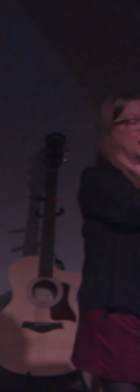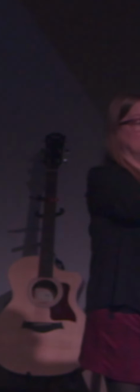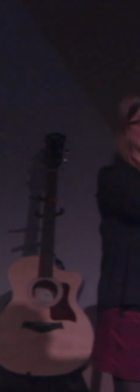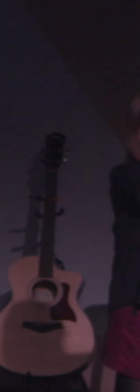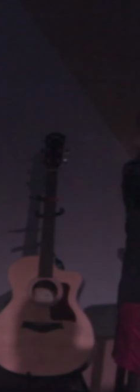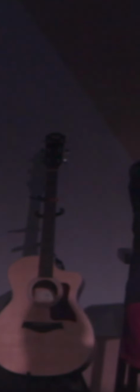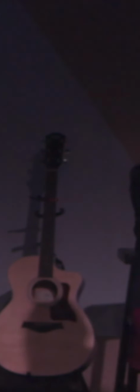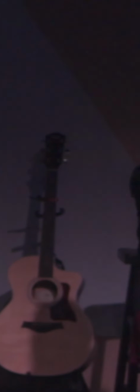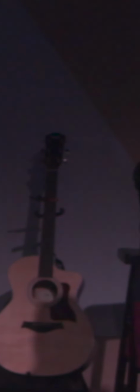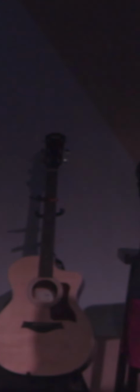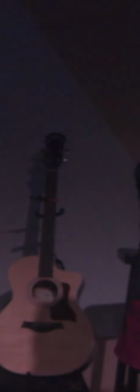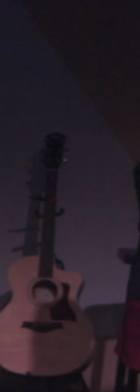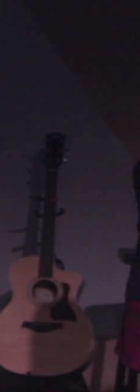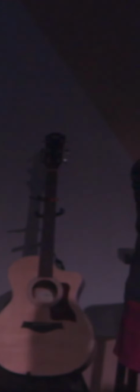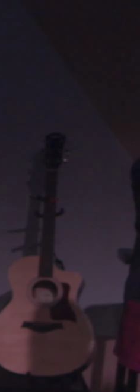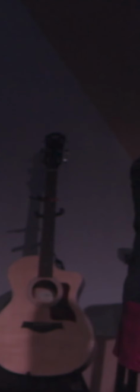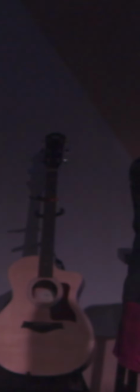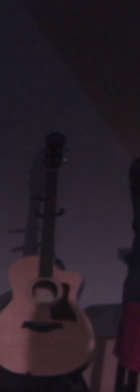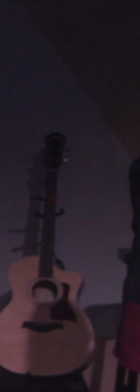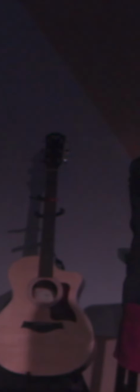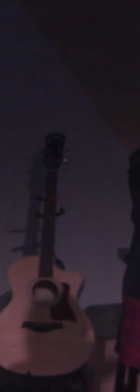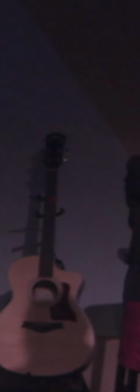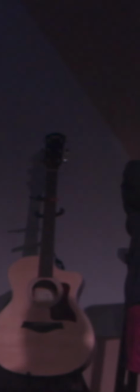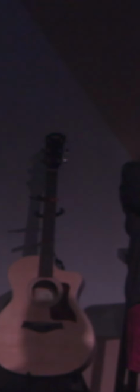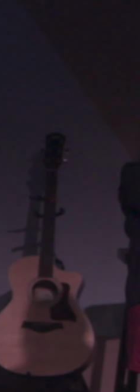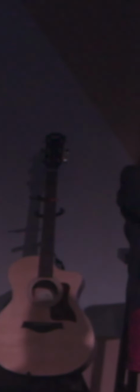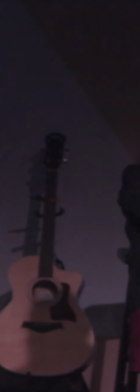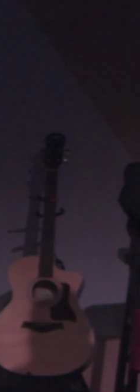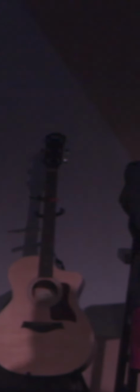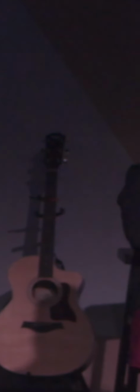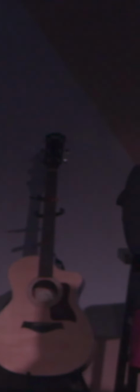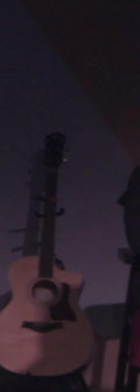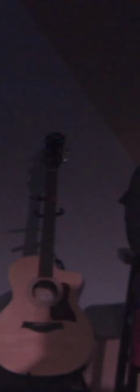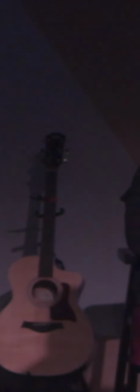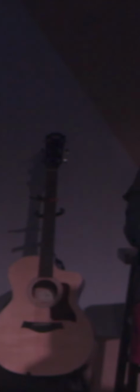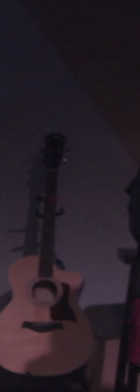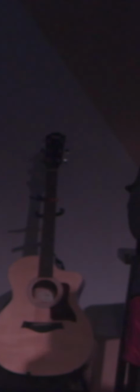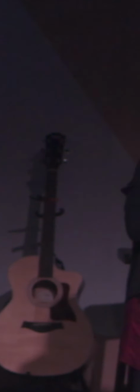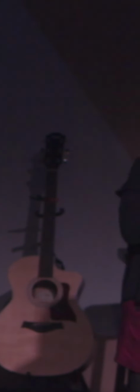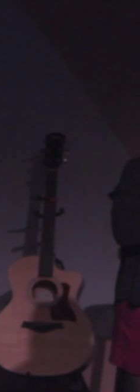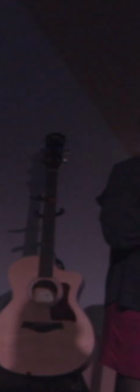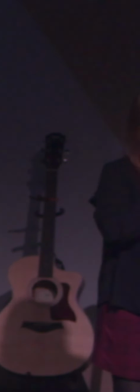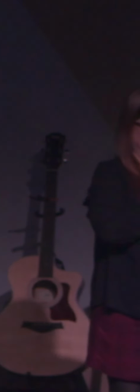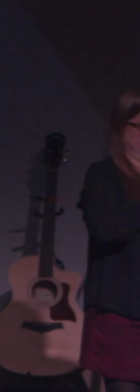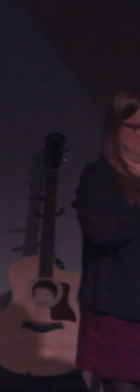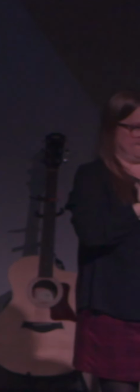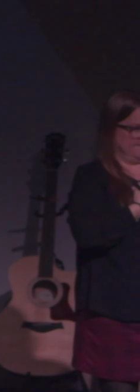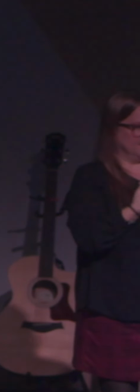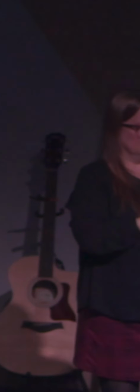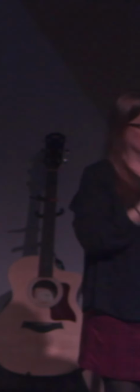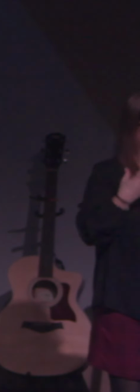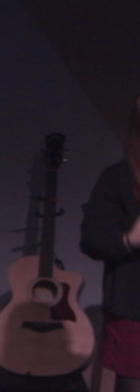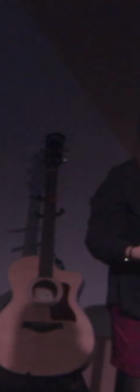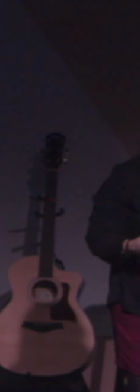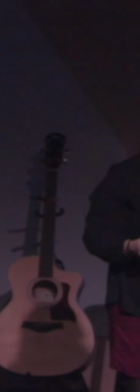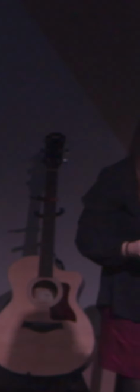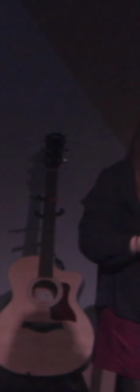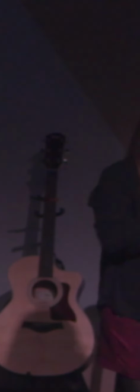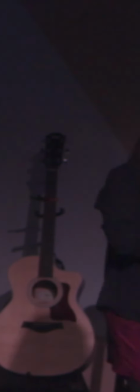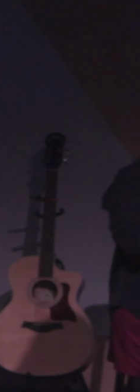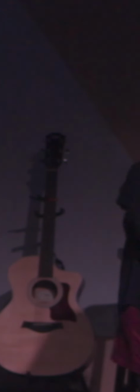to the shepherd taking the sheep to this table, to this mesa. The shepherd would go by himself to prepare the